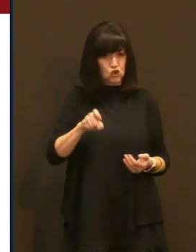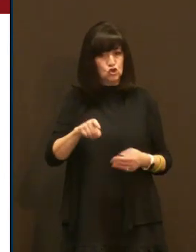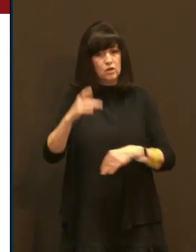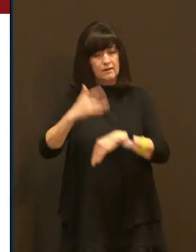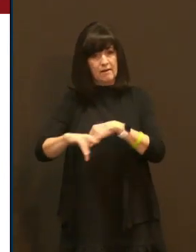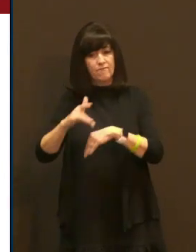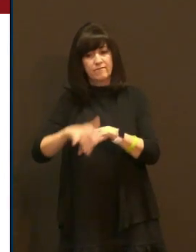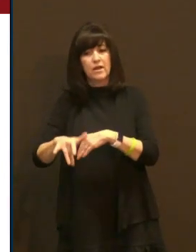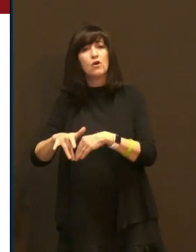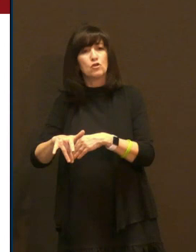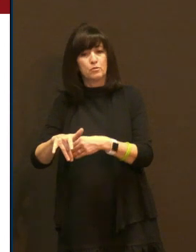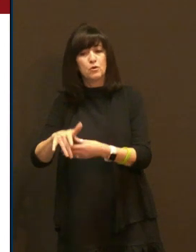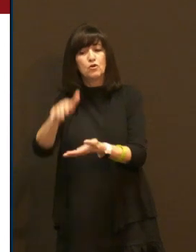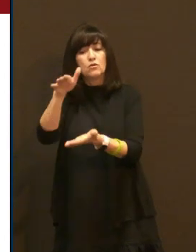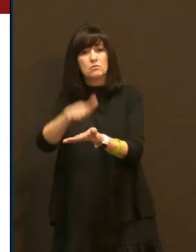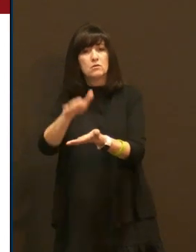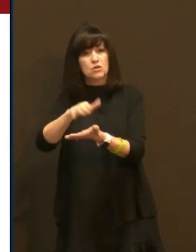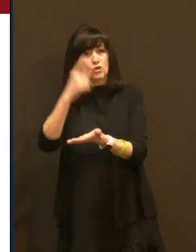for